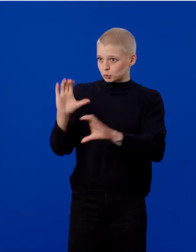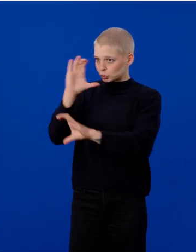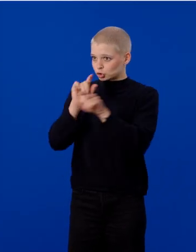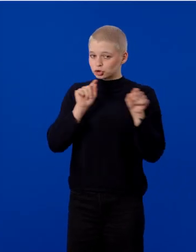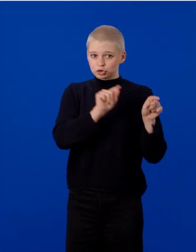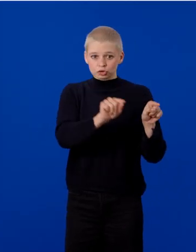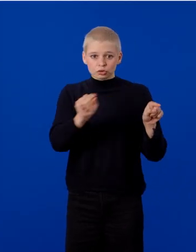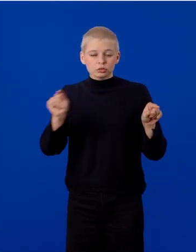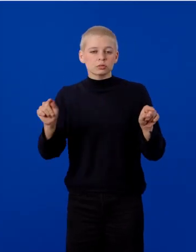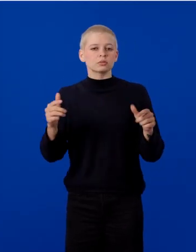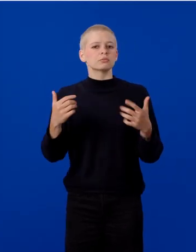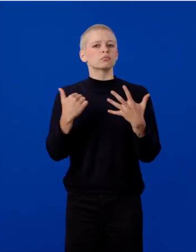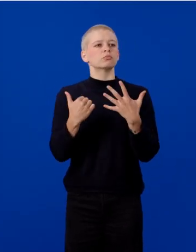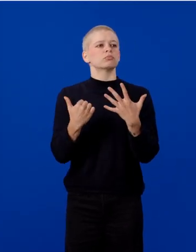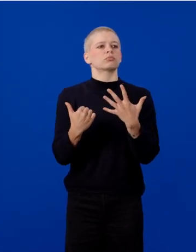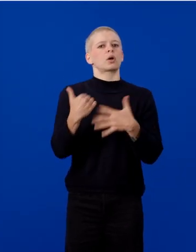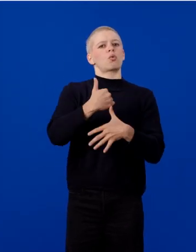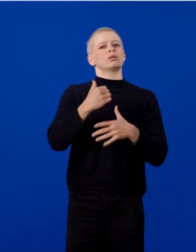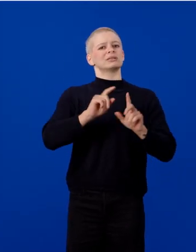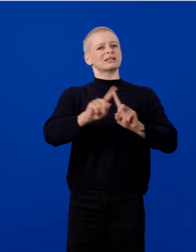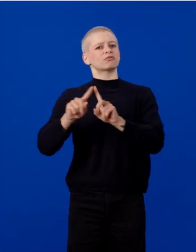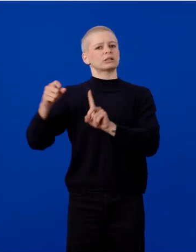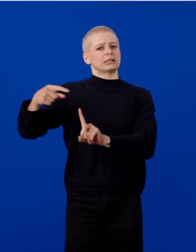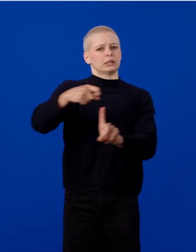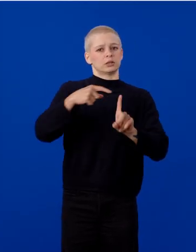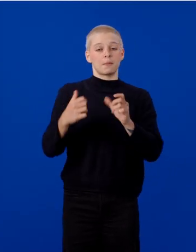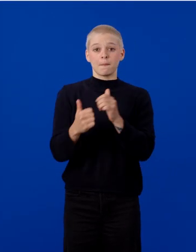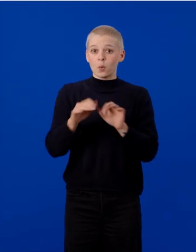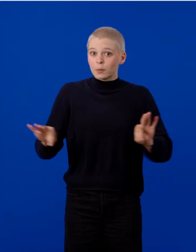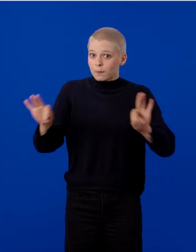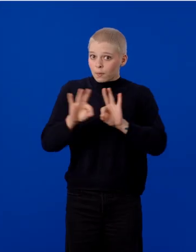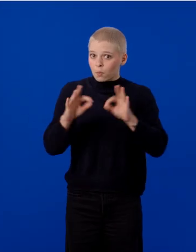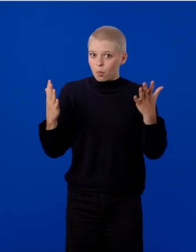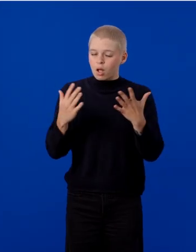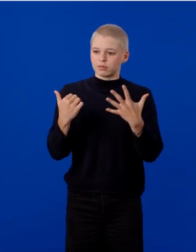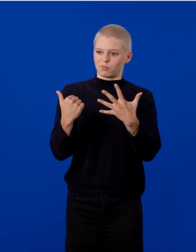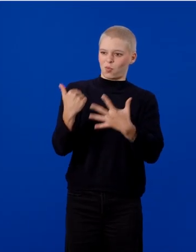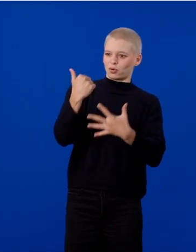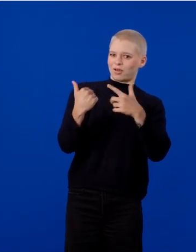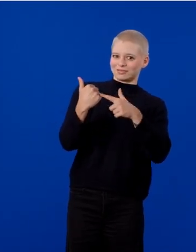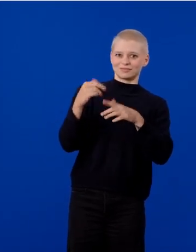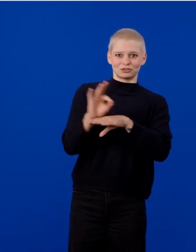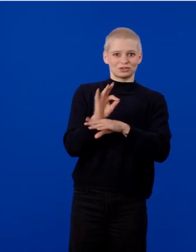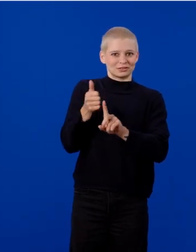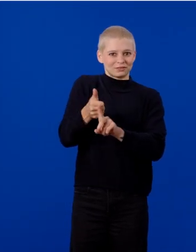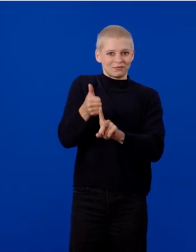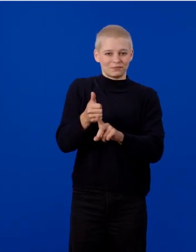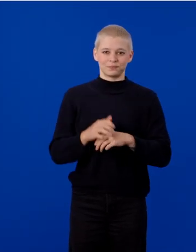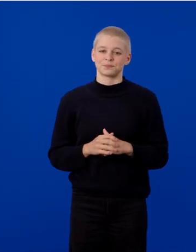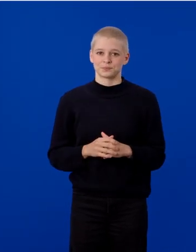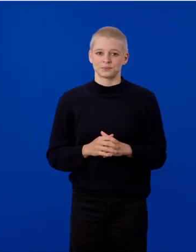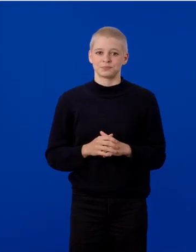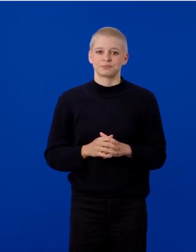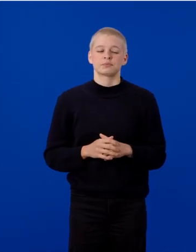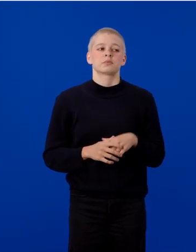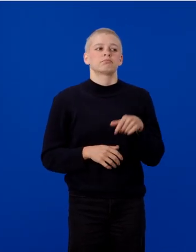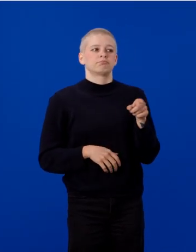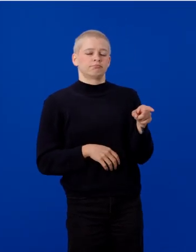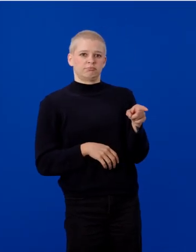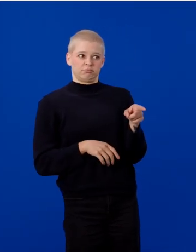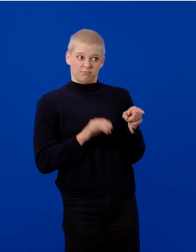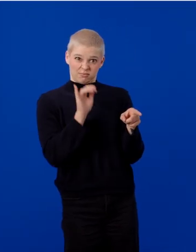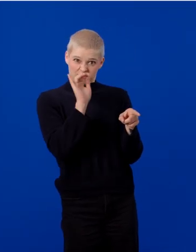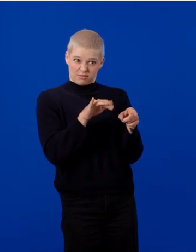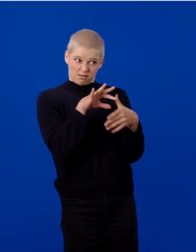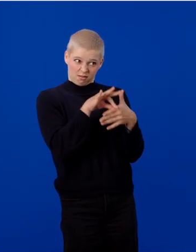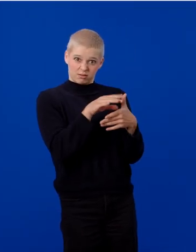prioritize a variety of signals, but most importantly, they prioritize 1. How relevant is this